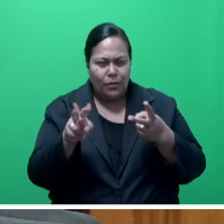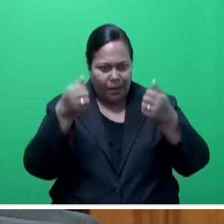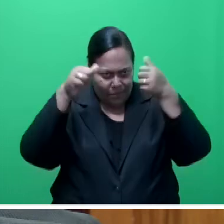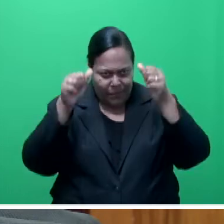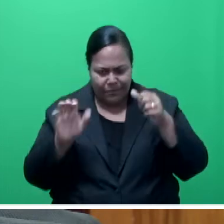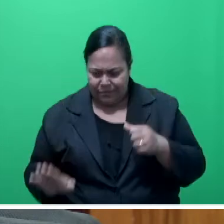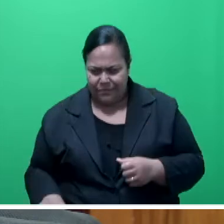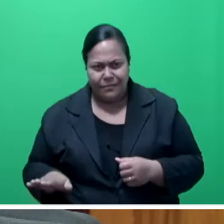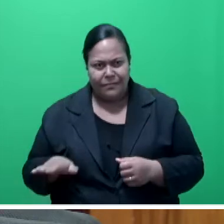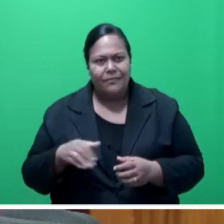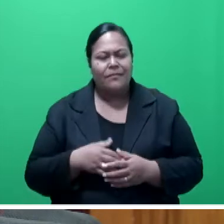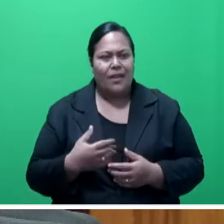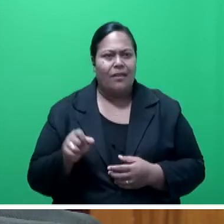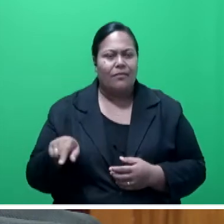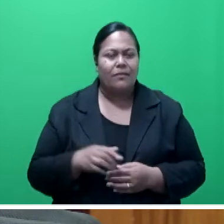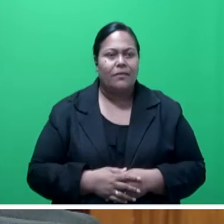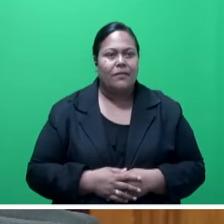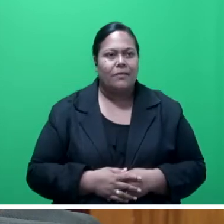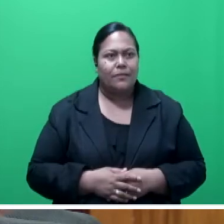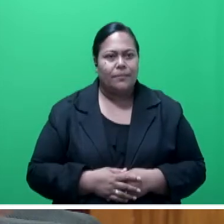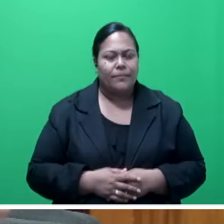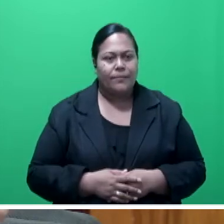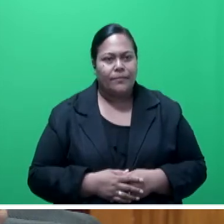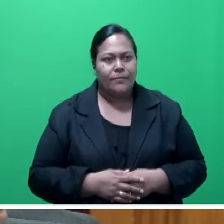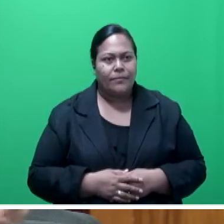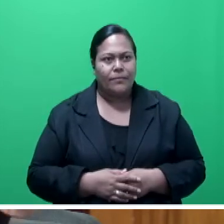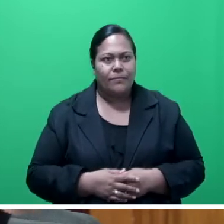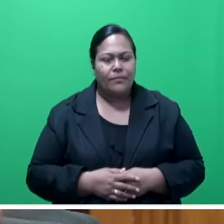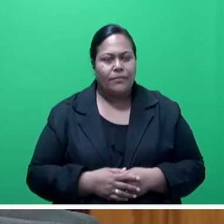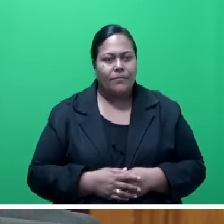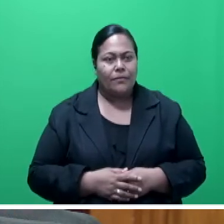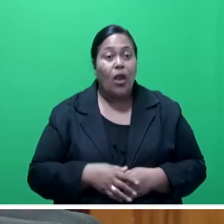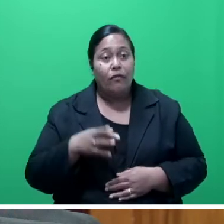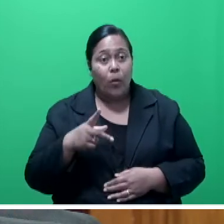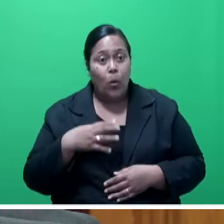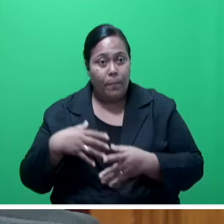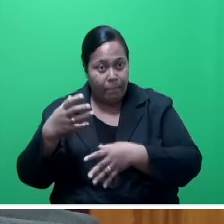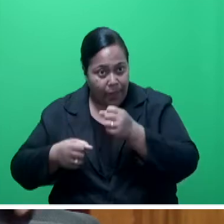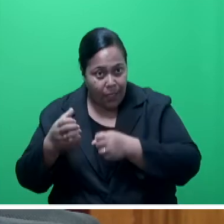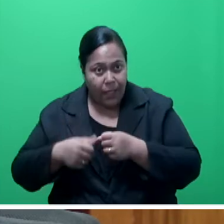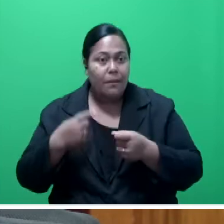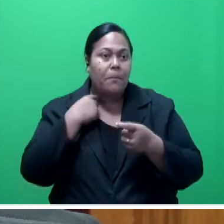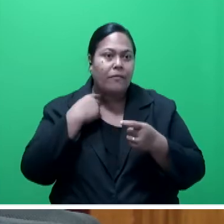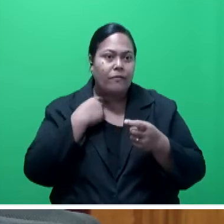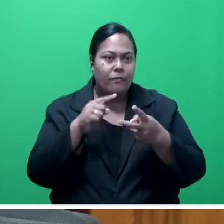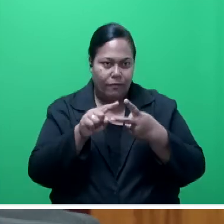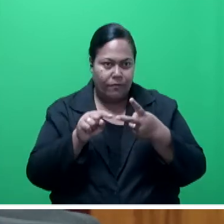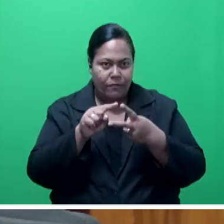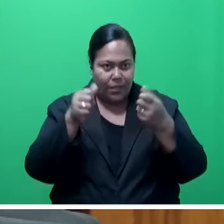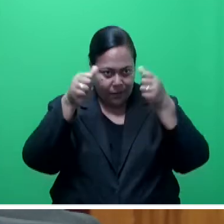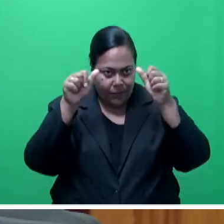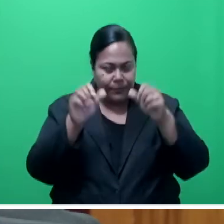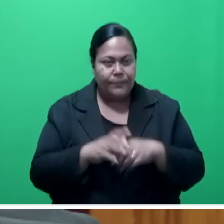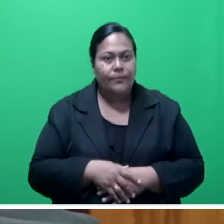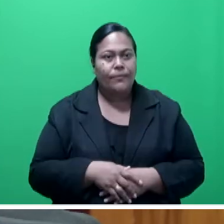and brown Swiss for dairy cattle, Mr. Speaker. So the breeding, our breeding center is